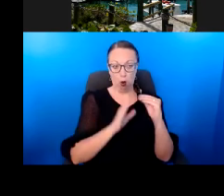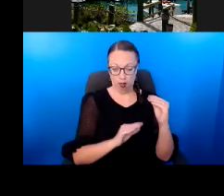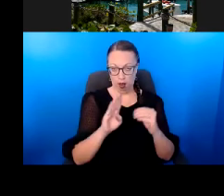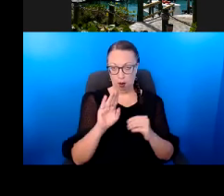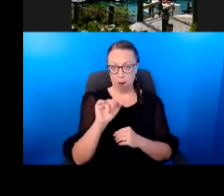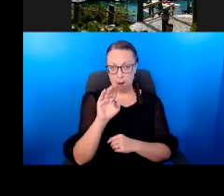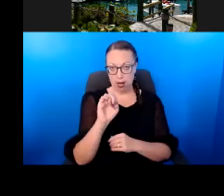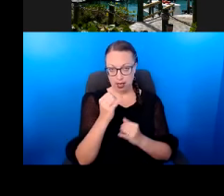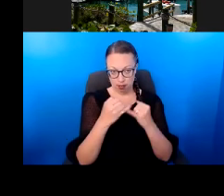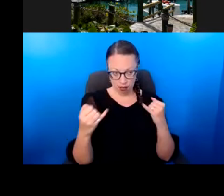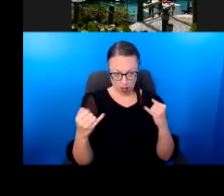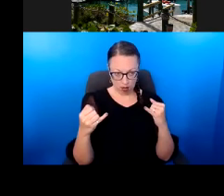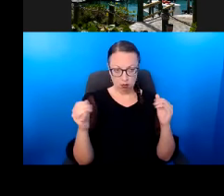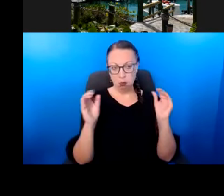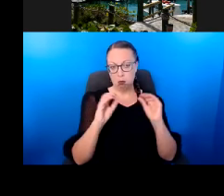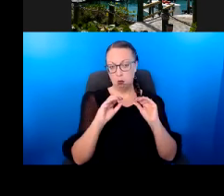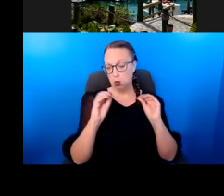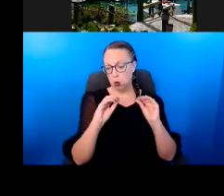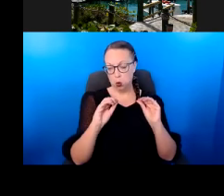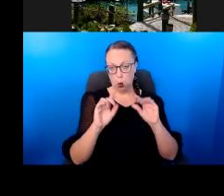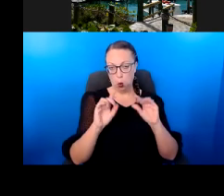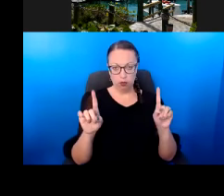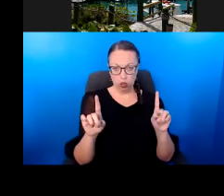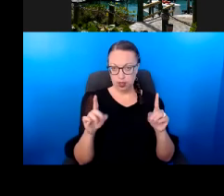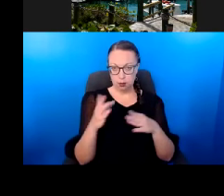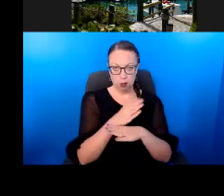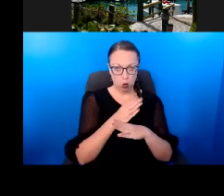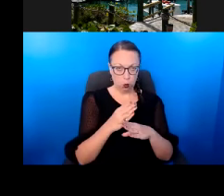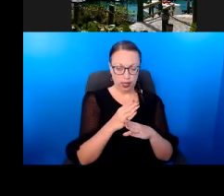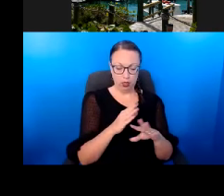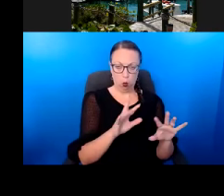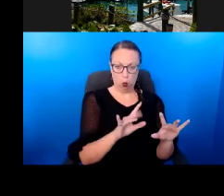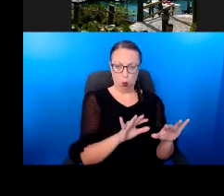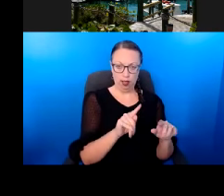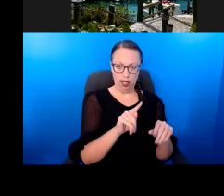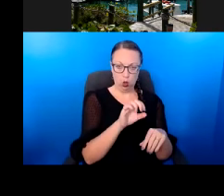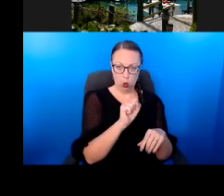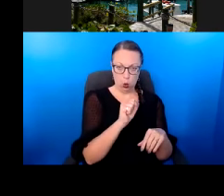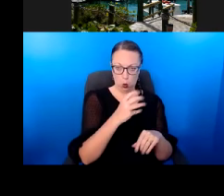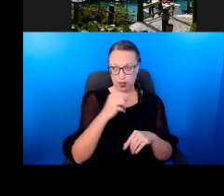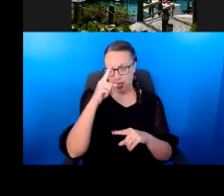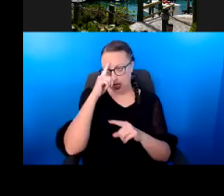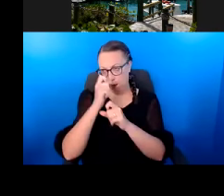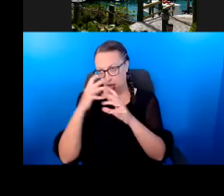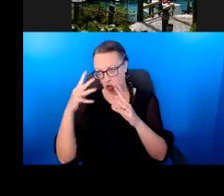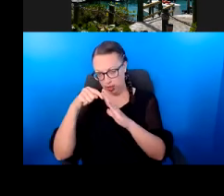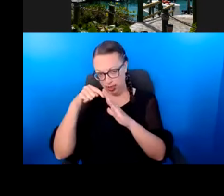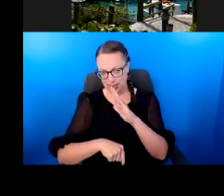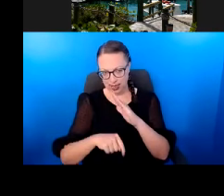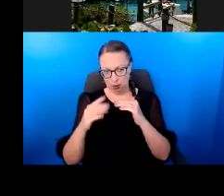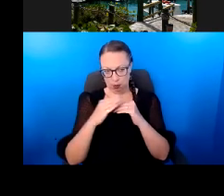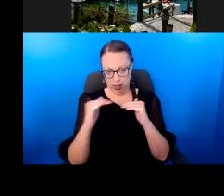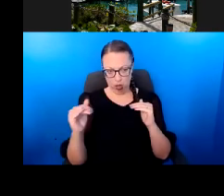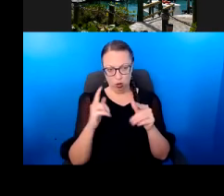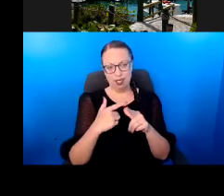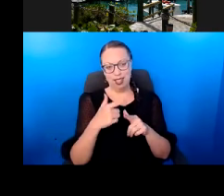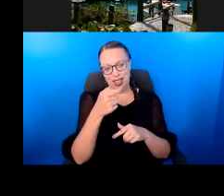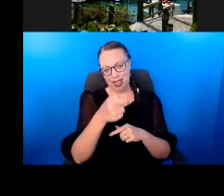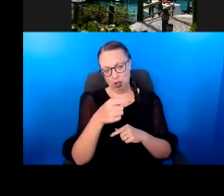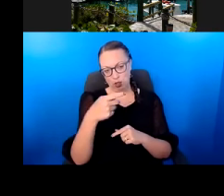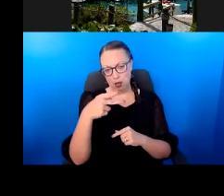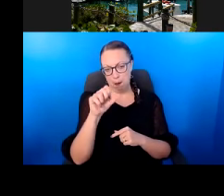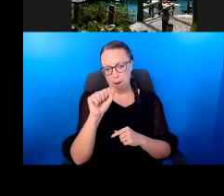no difference between toe wiggling and imagining in deep layers. And here's the peak, so we could do our stats and